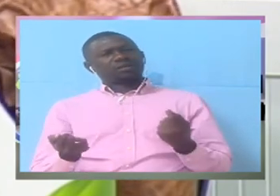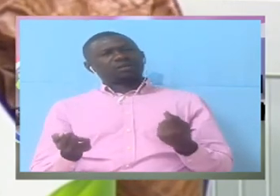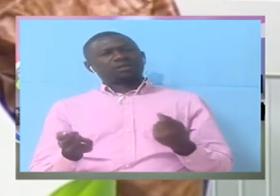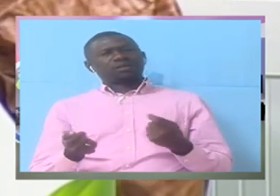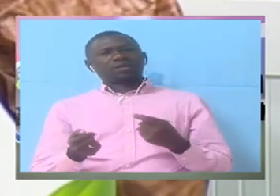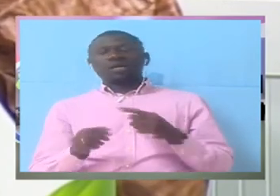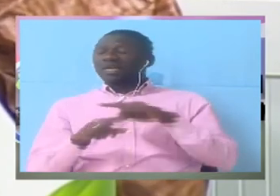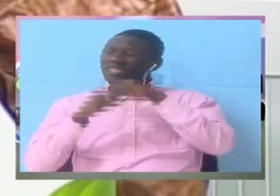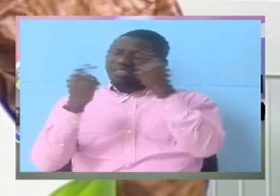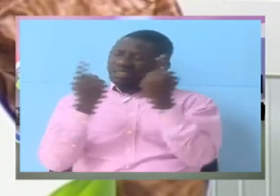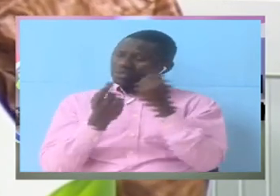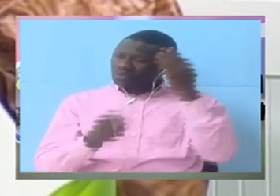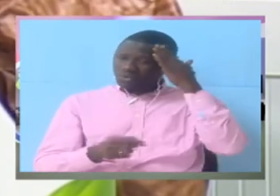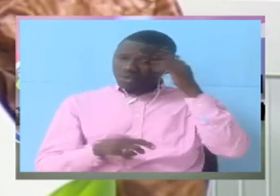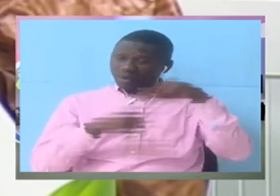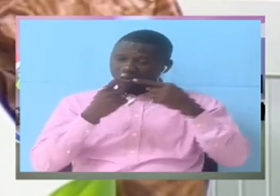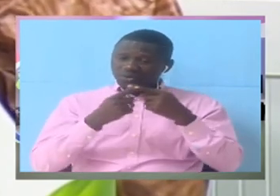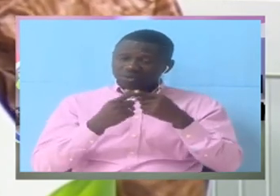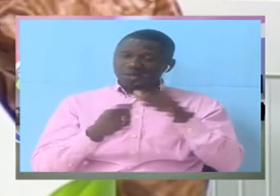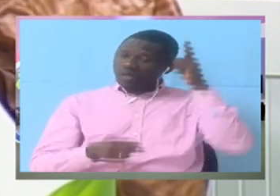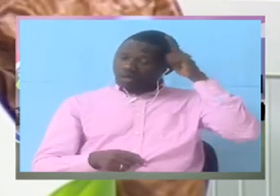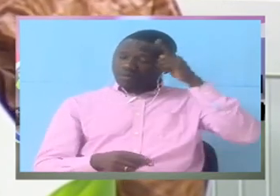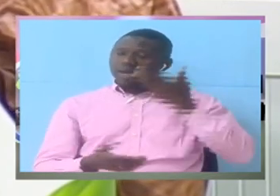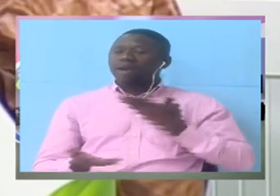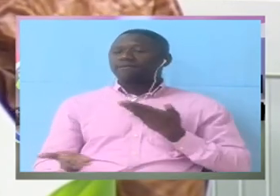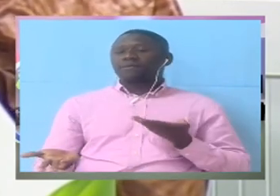admire. And whatever you think of Liberia has it.